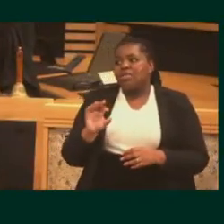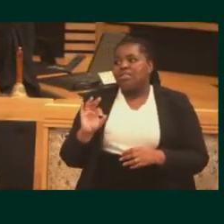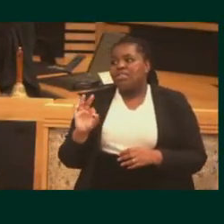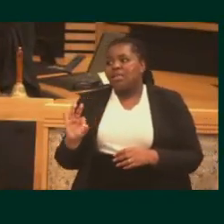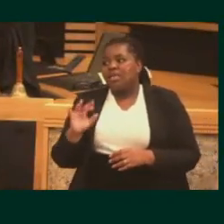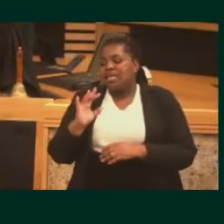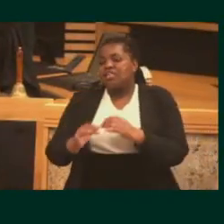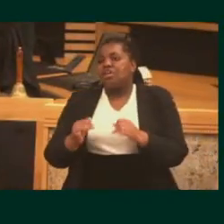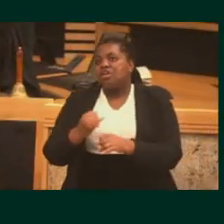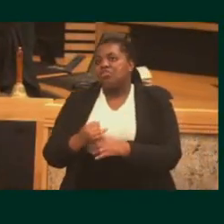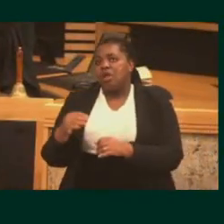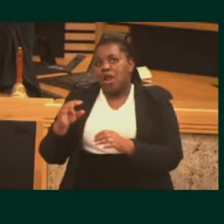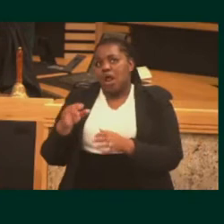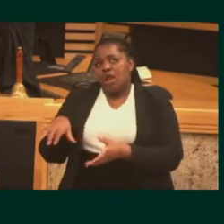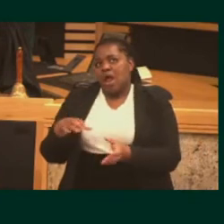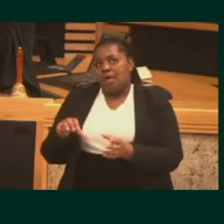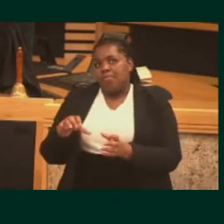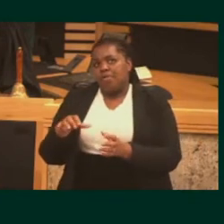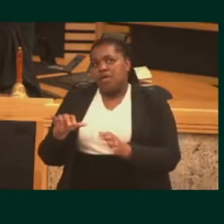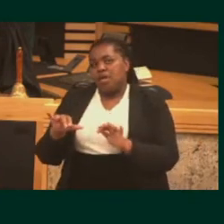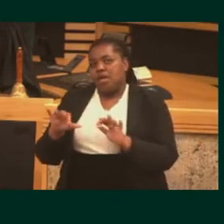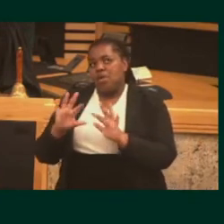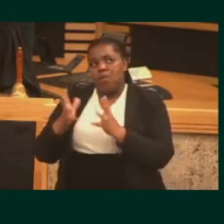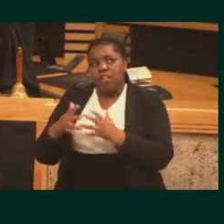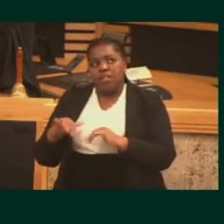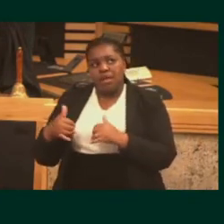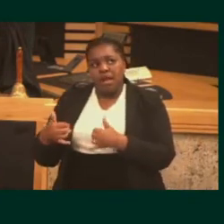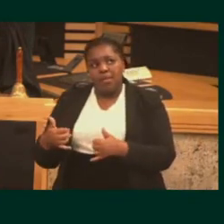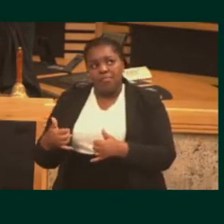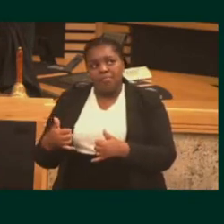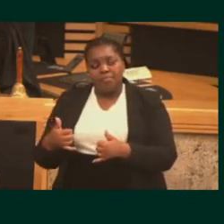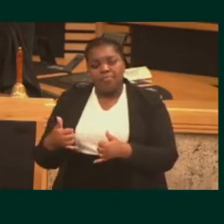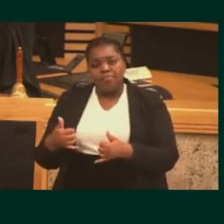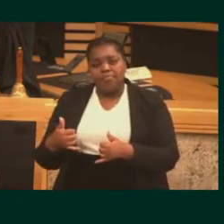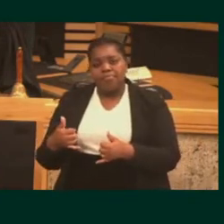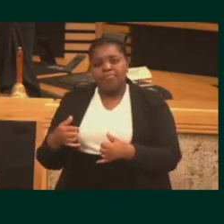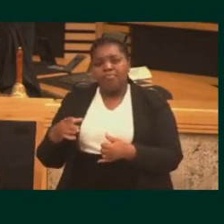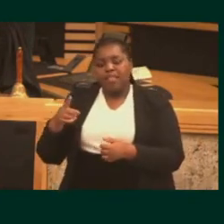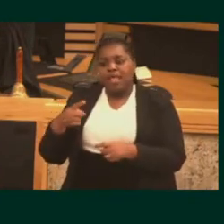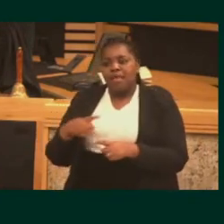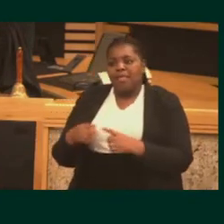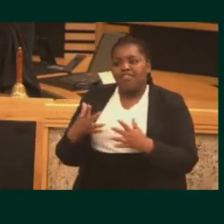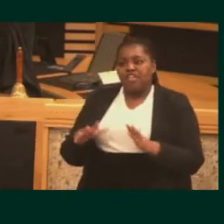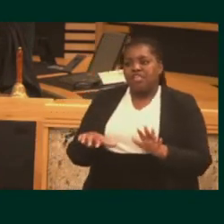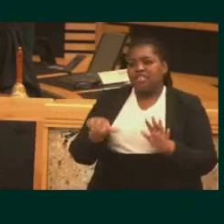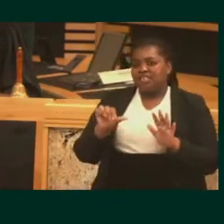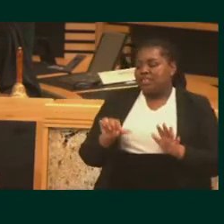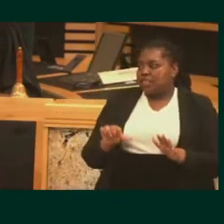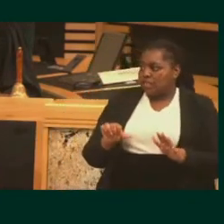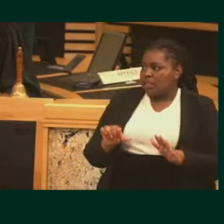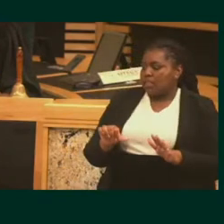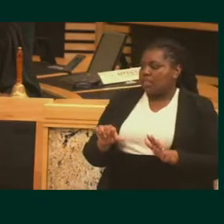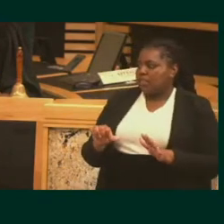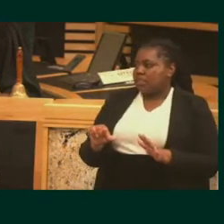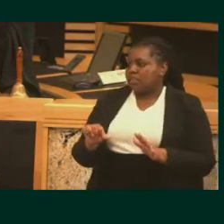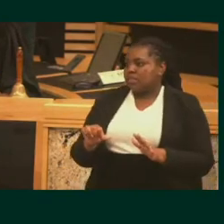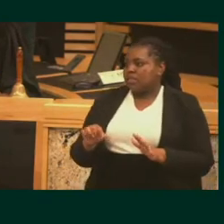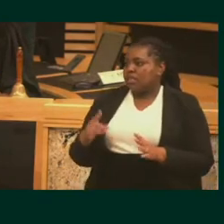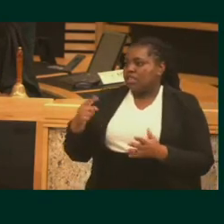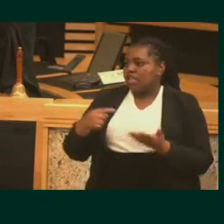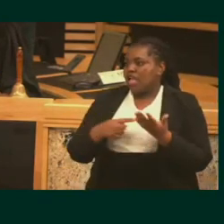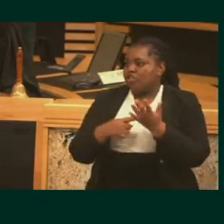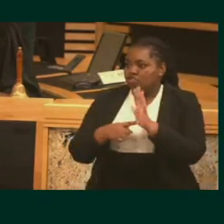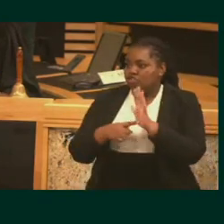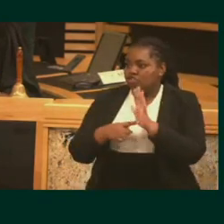International Rugby World Cup the reigning world champ Champions played six matches with resounding victories showcasing their